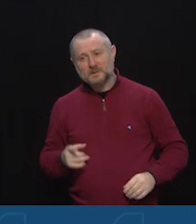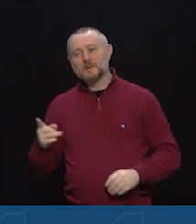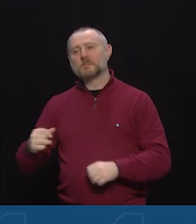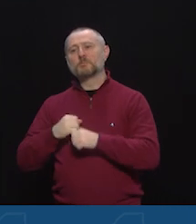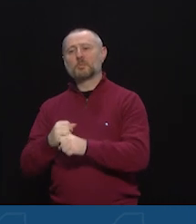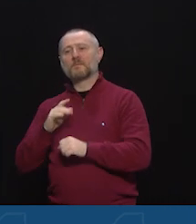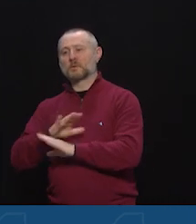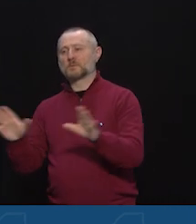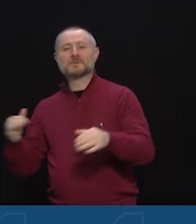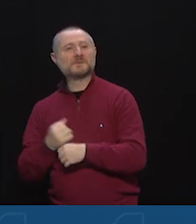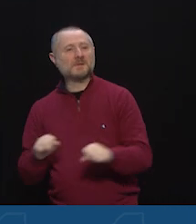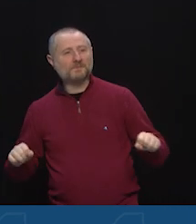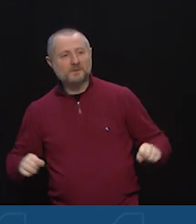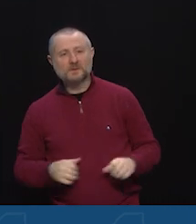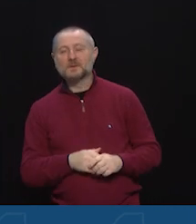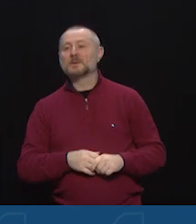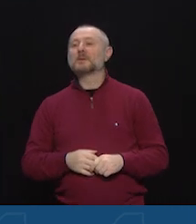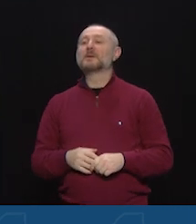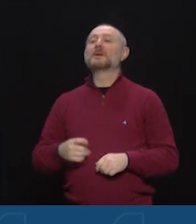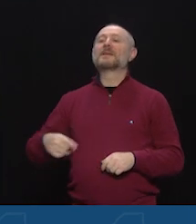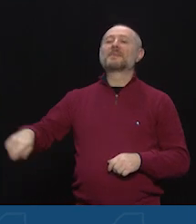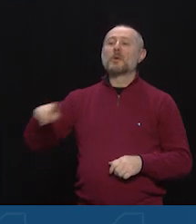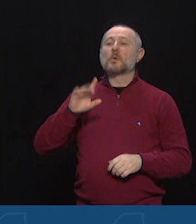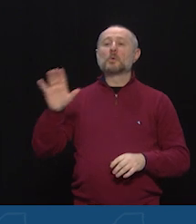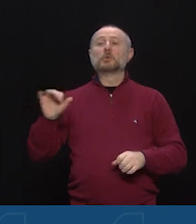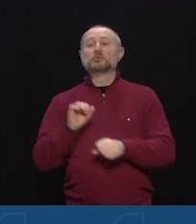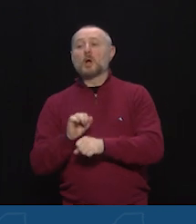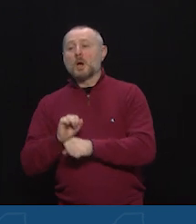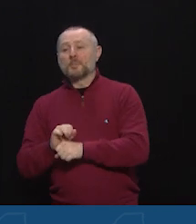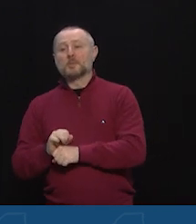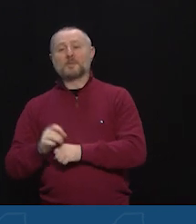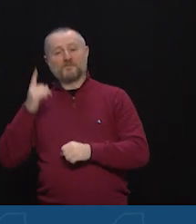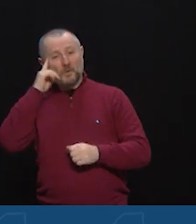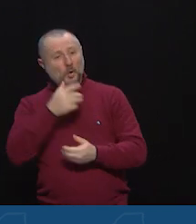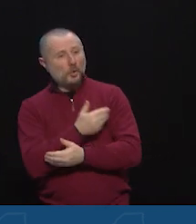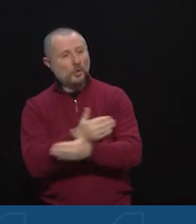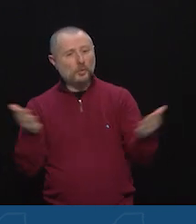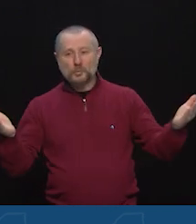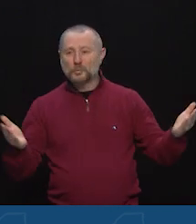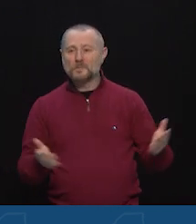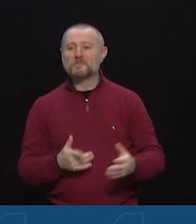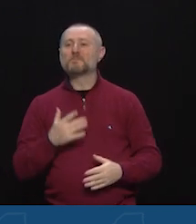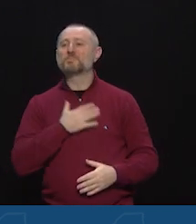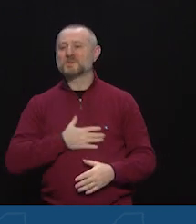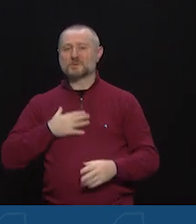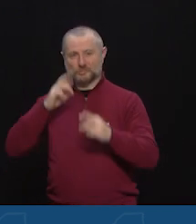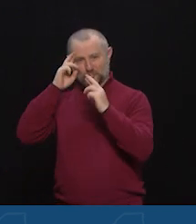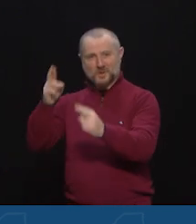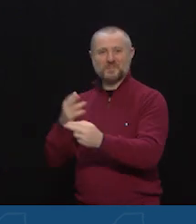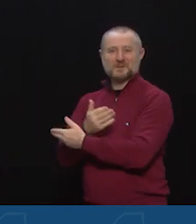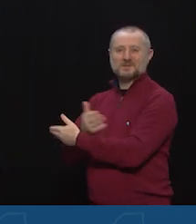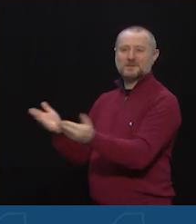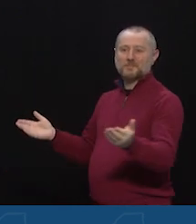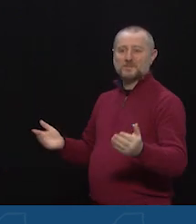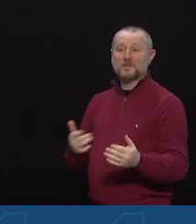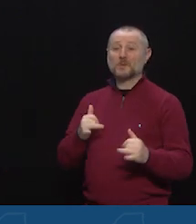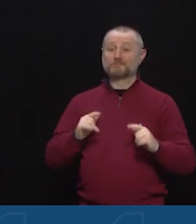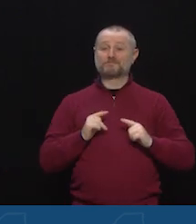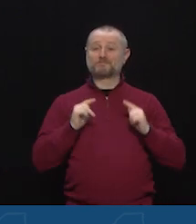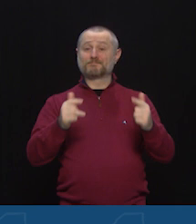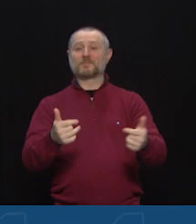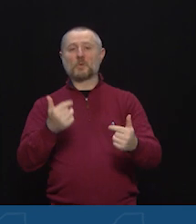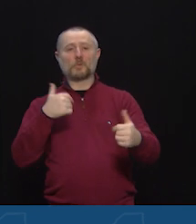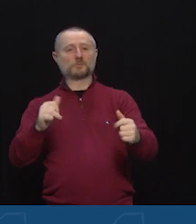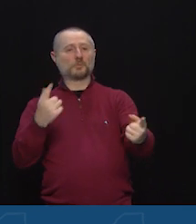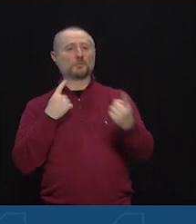well. What they do simply for you. So let's give them the regard that they do. And with that, I'll take any questions, and then